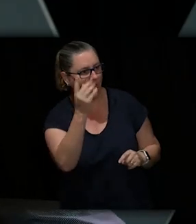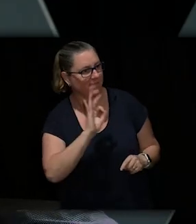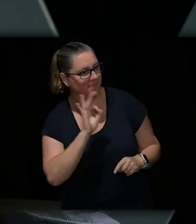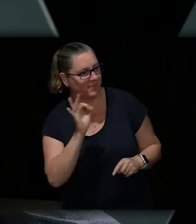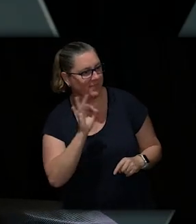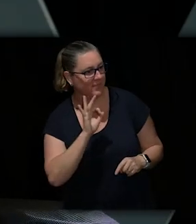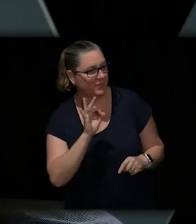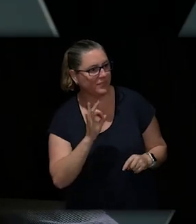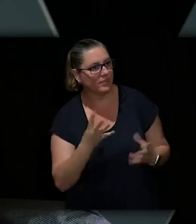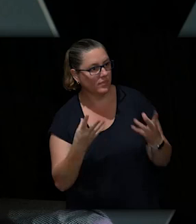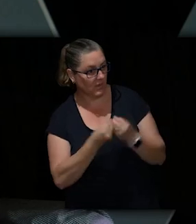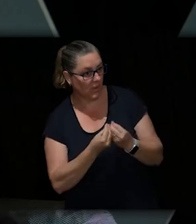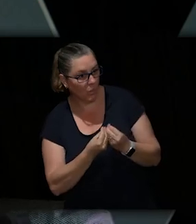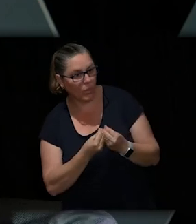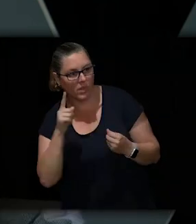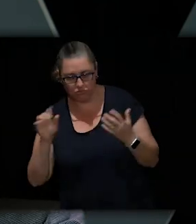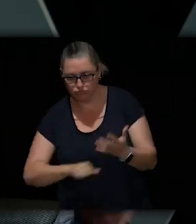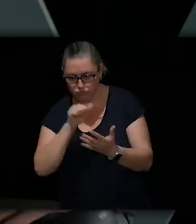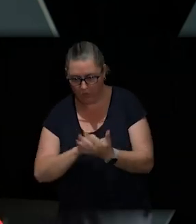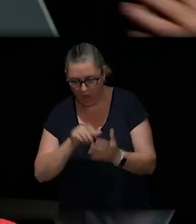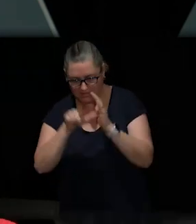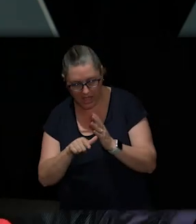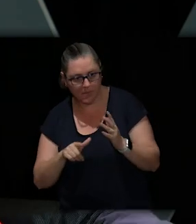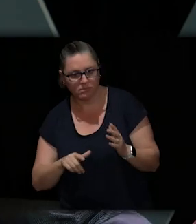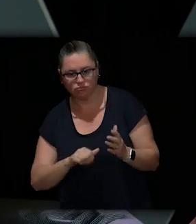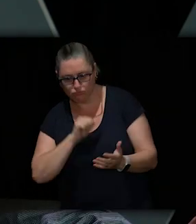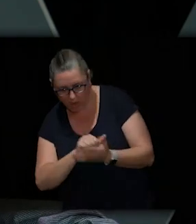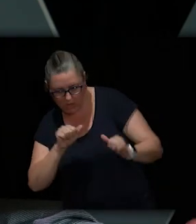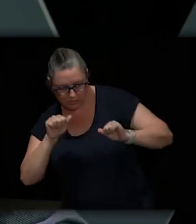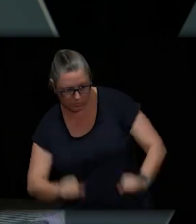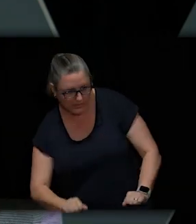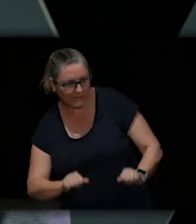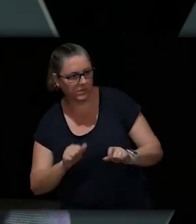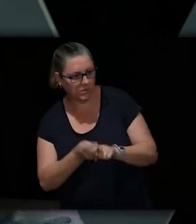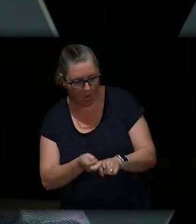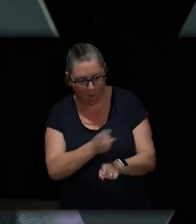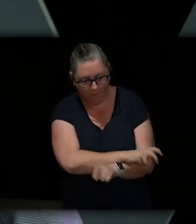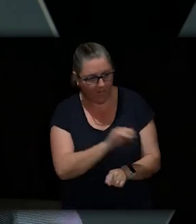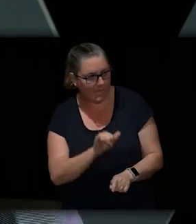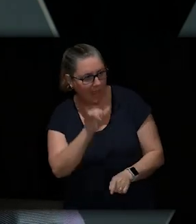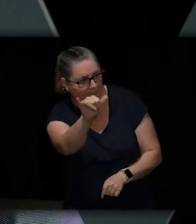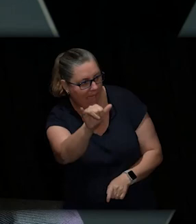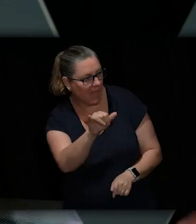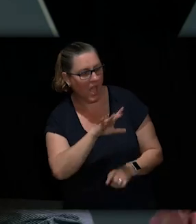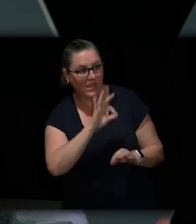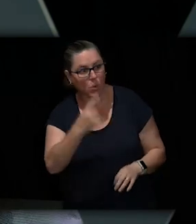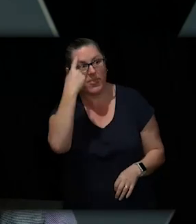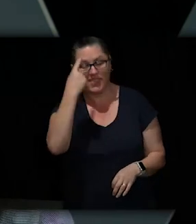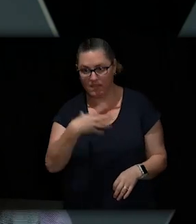I think at the right moment with the right president stepping off the plane, I don't think there's any more potent symbol of